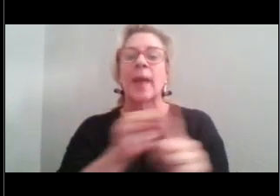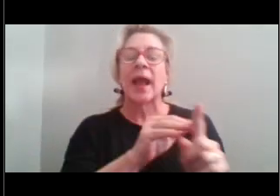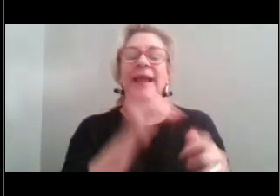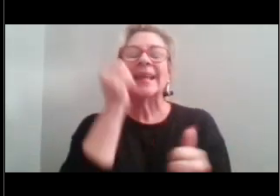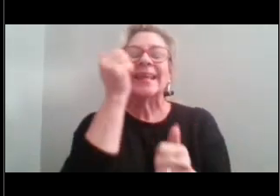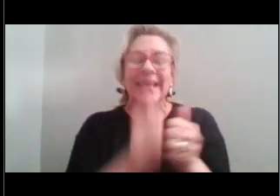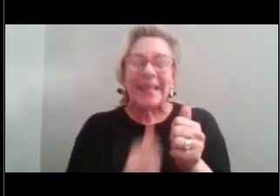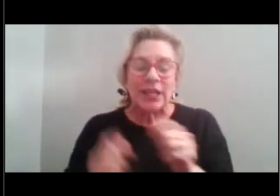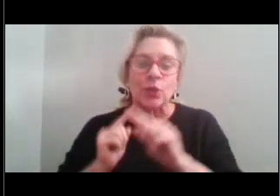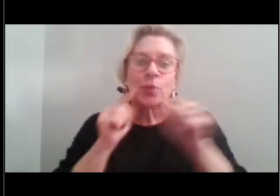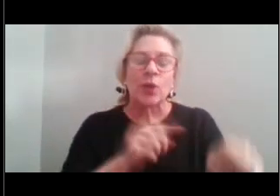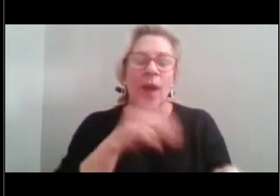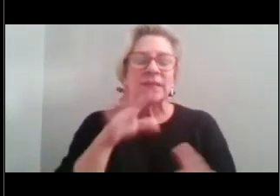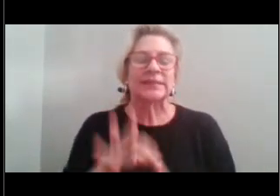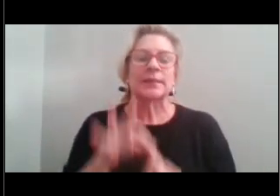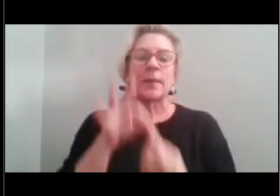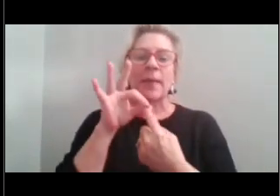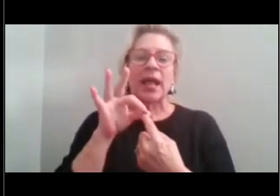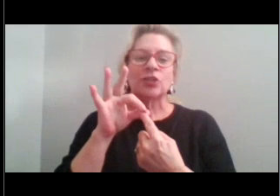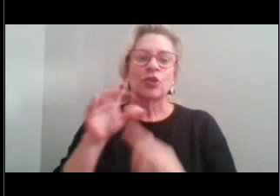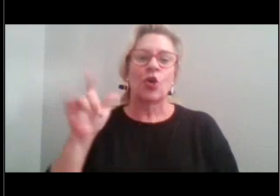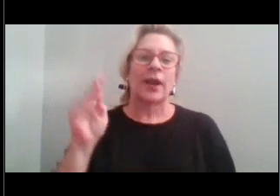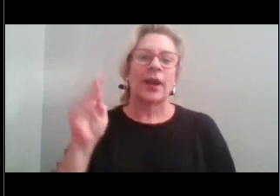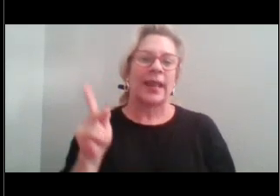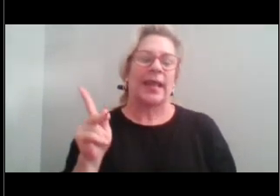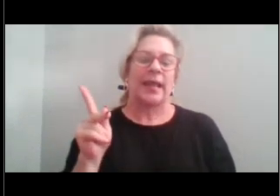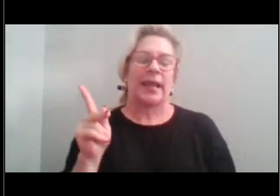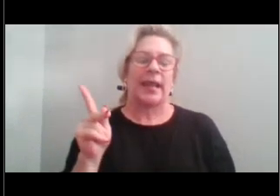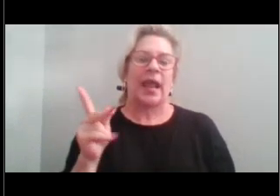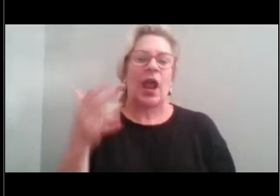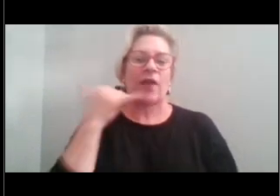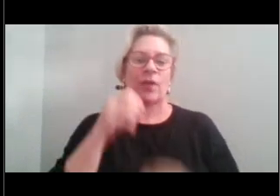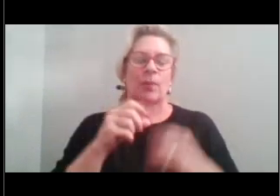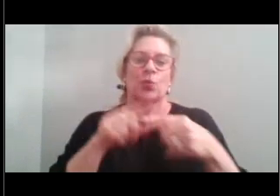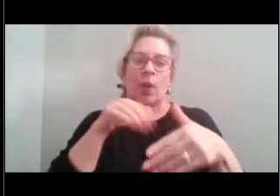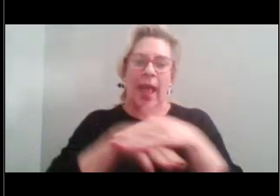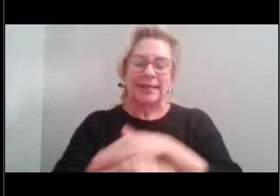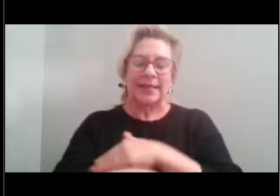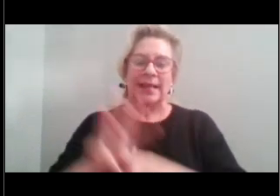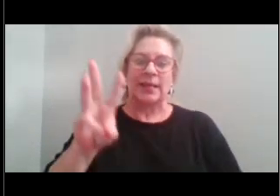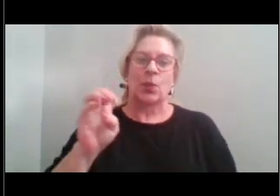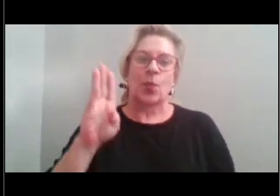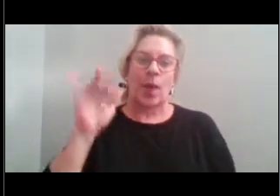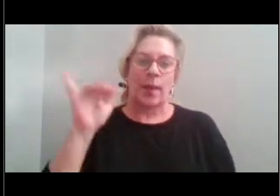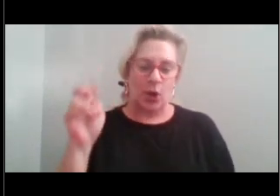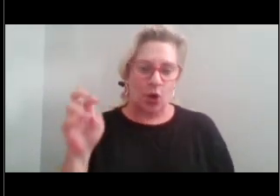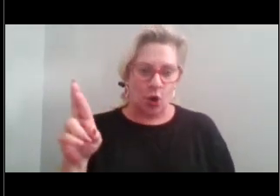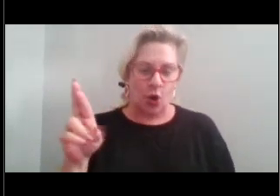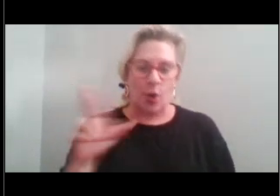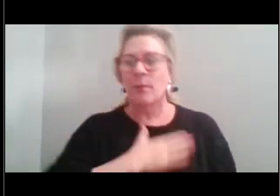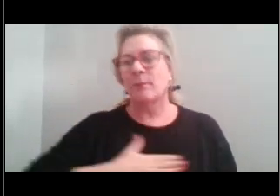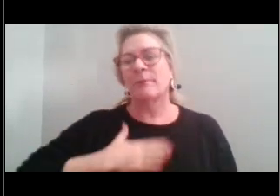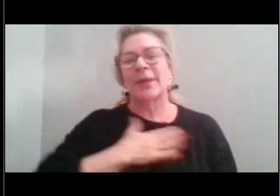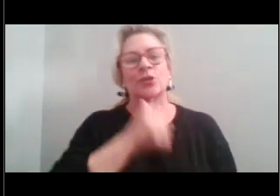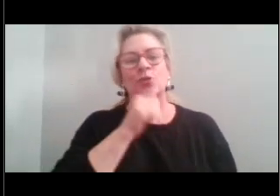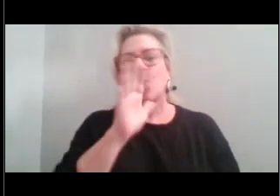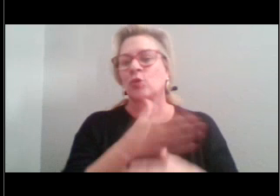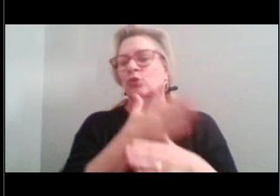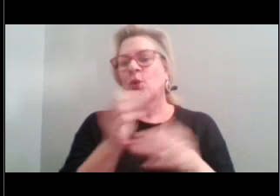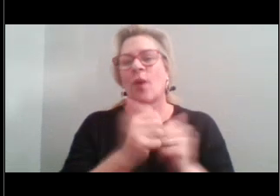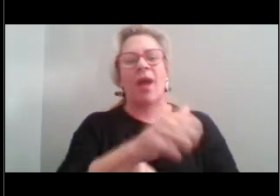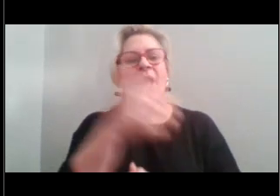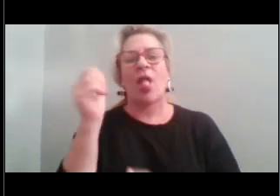provide a unique link and is provided a unique link and phone number to access the webinar. These should not be shared with other participants as they